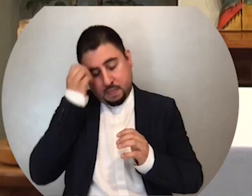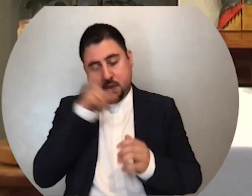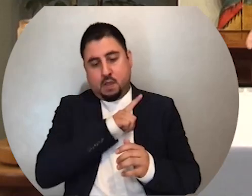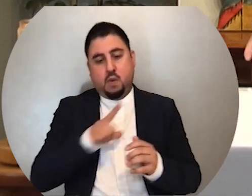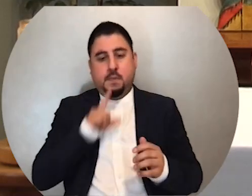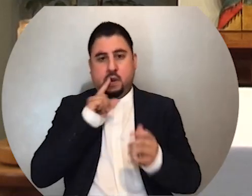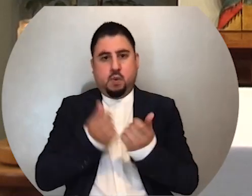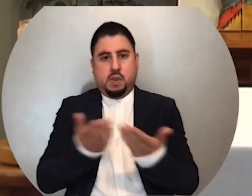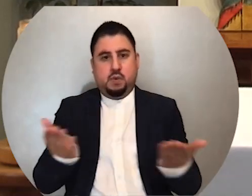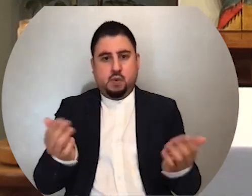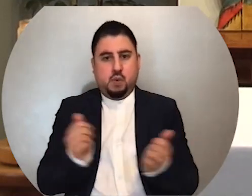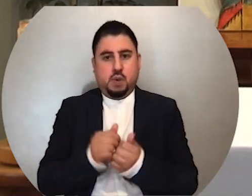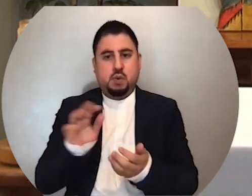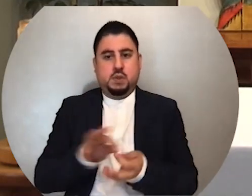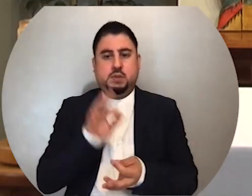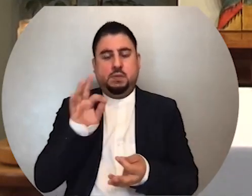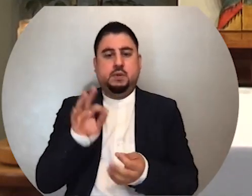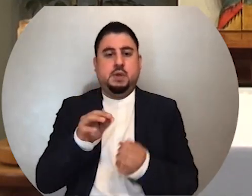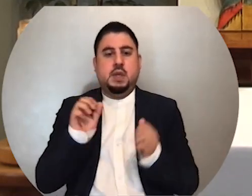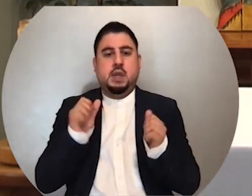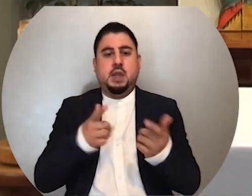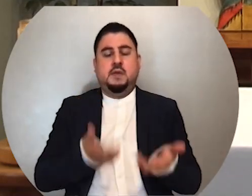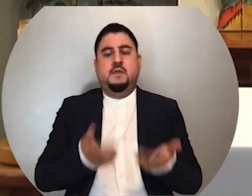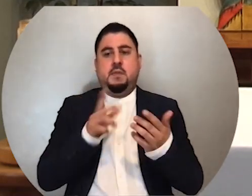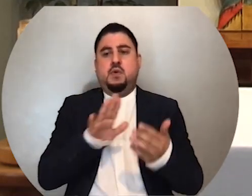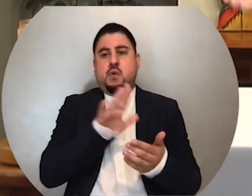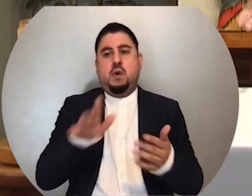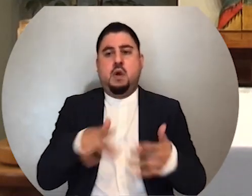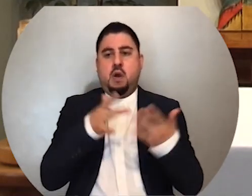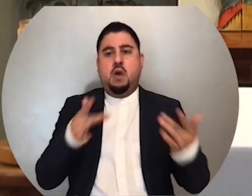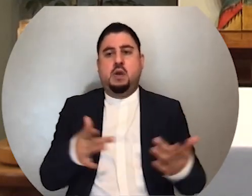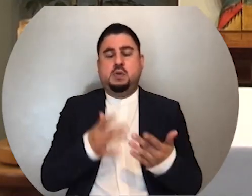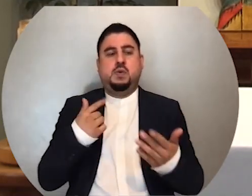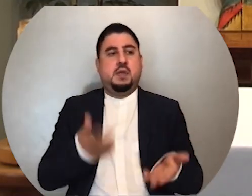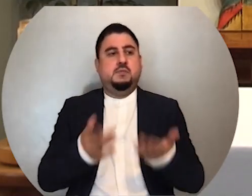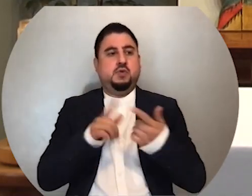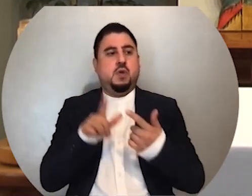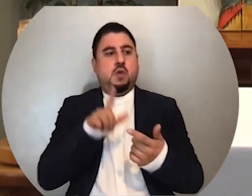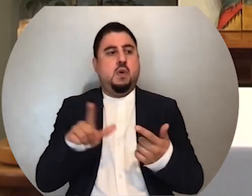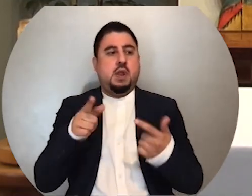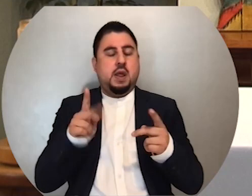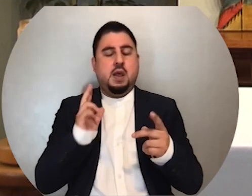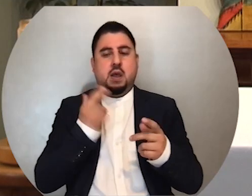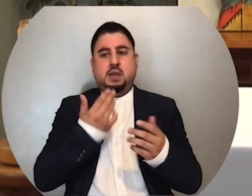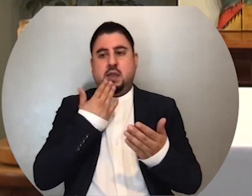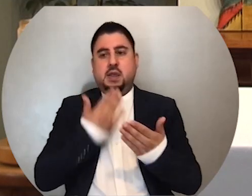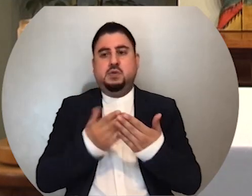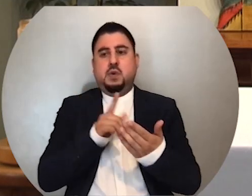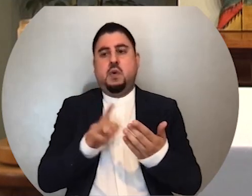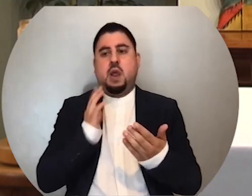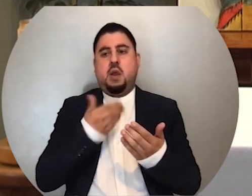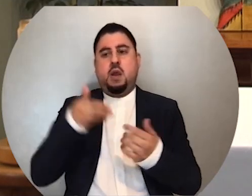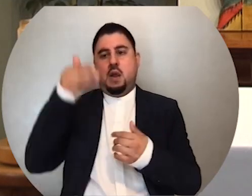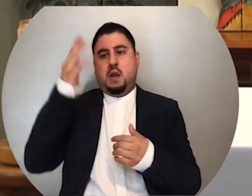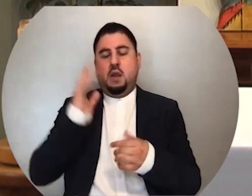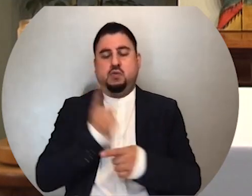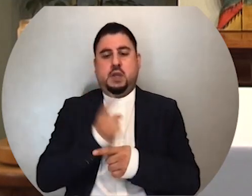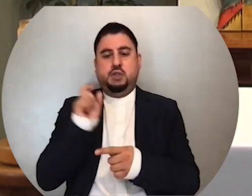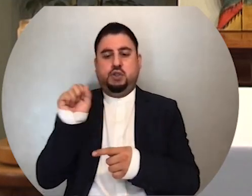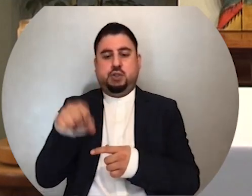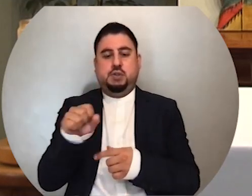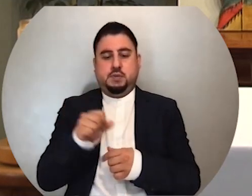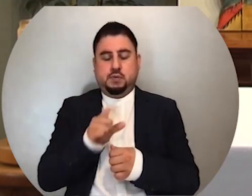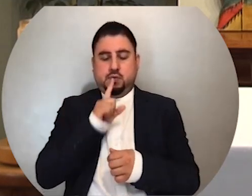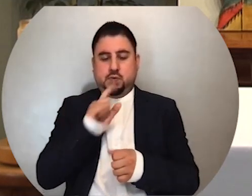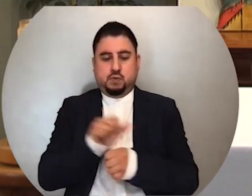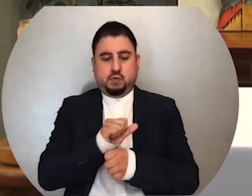And the Lord be with you. And with your spirit. Lift up your hearts. We lift them up to the Lord. And let us give thanks to the Lord our God. It is right